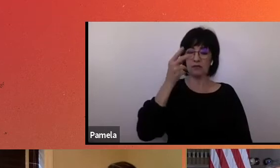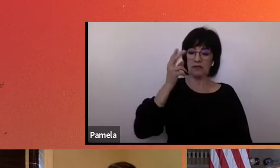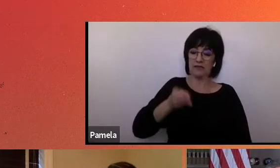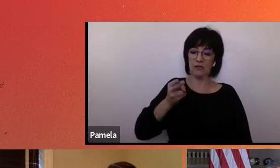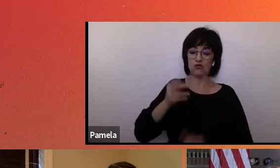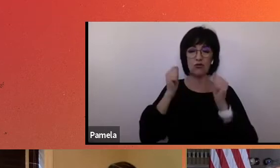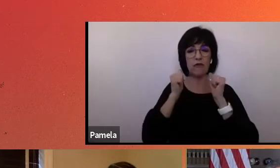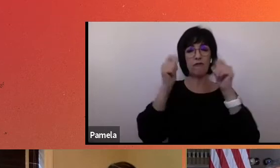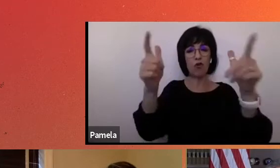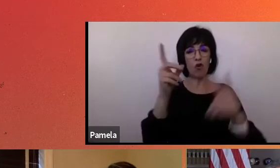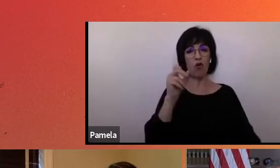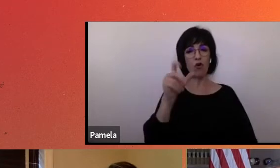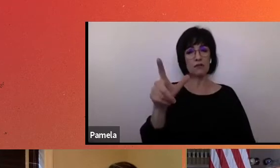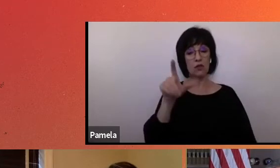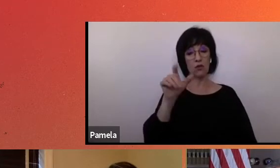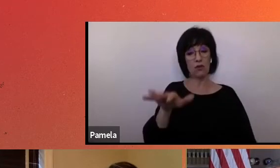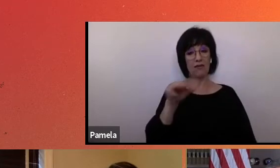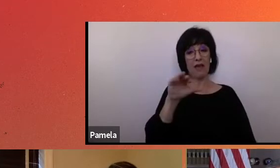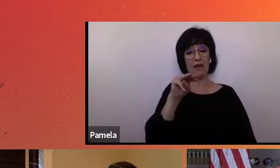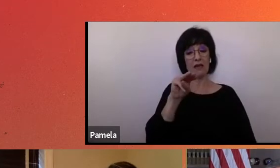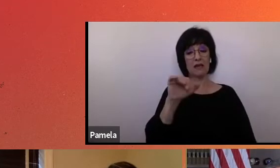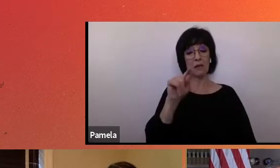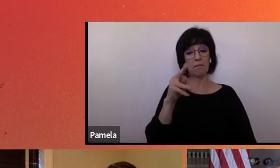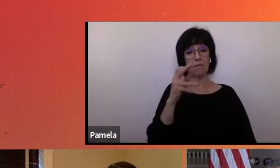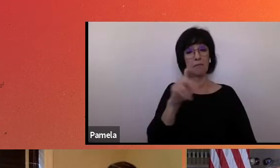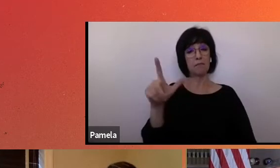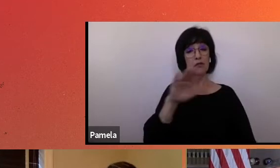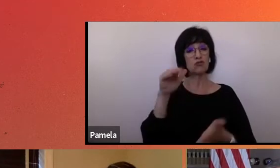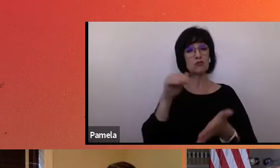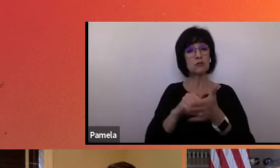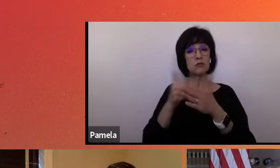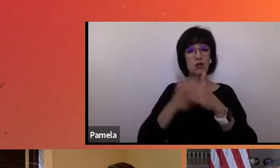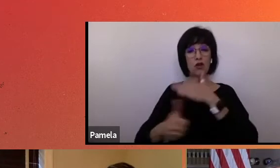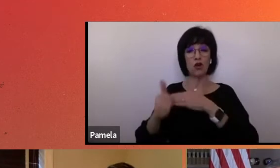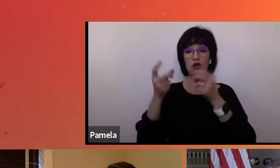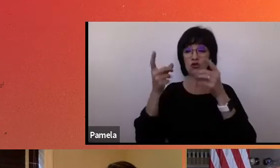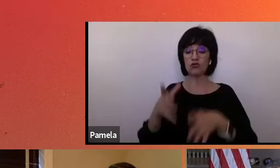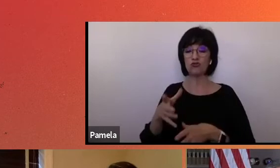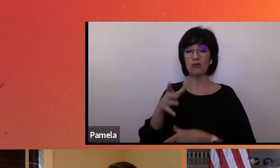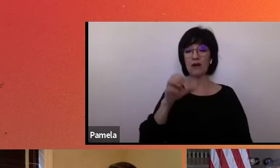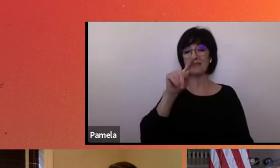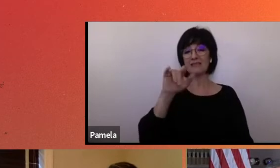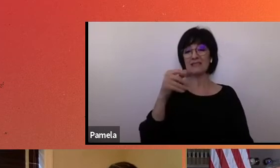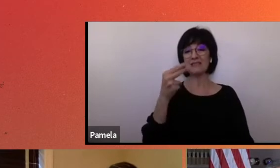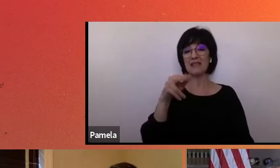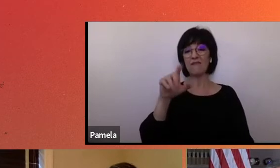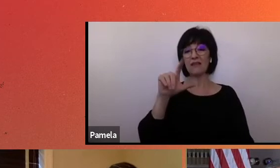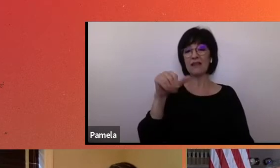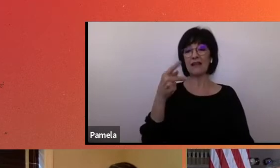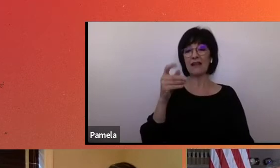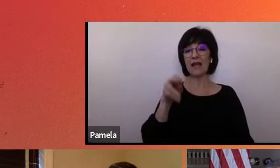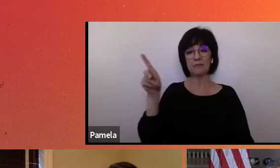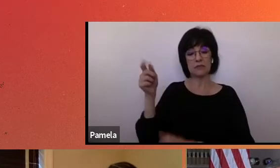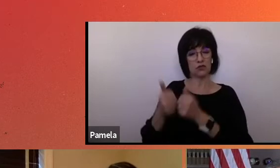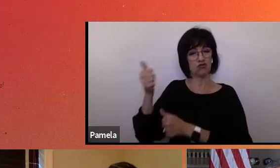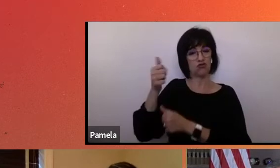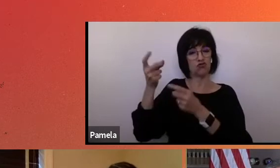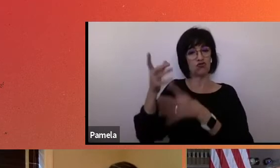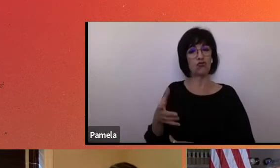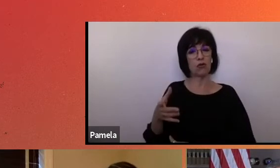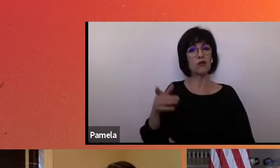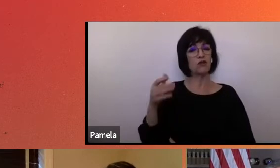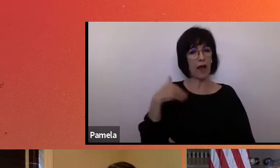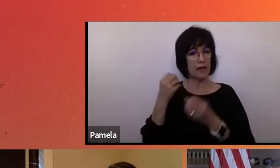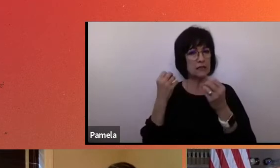And the Mitchell Center, under the direction of Dr. Stephanie Lampkin, has many of the exhibitions